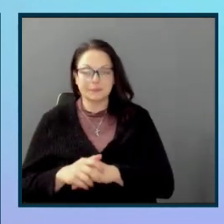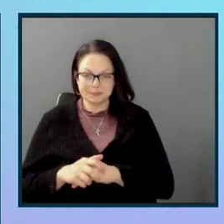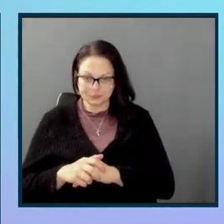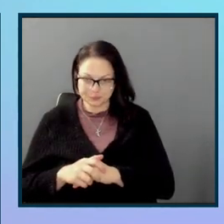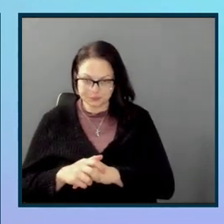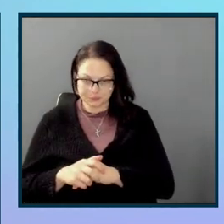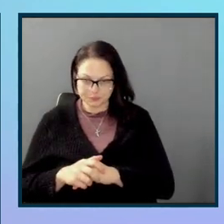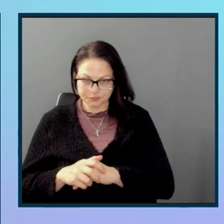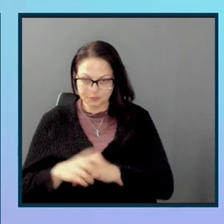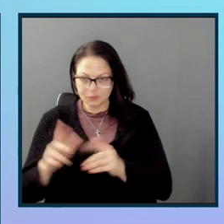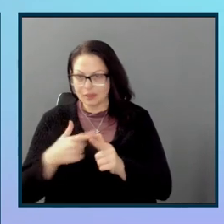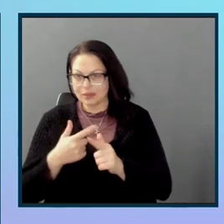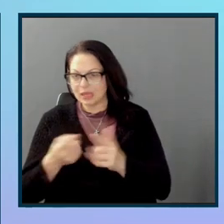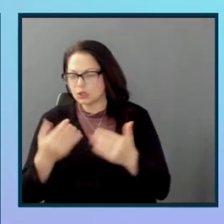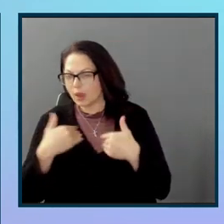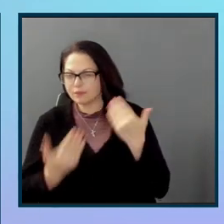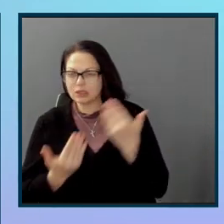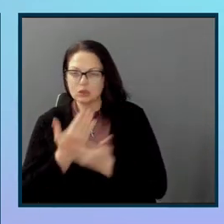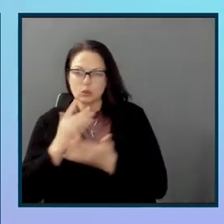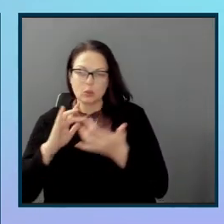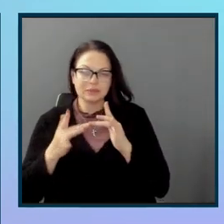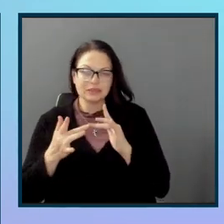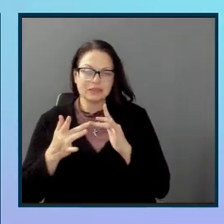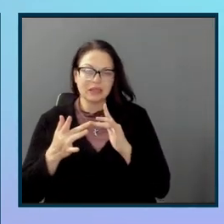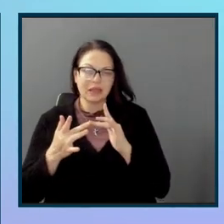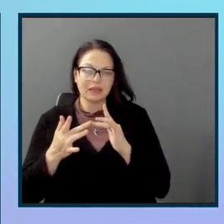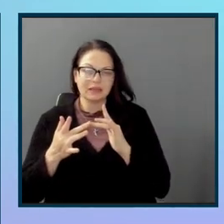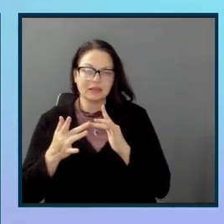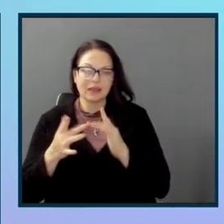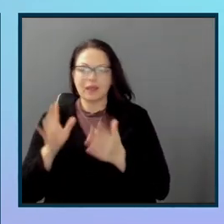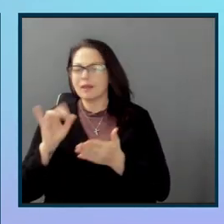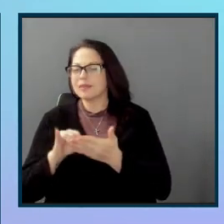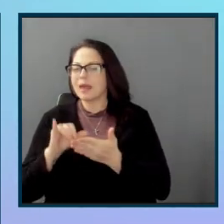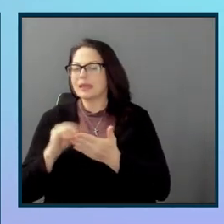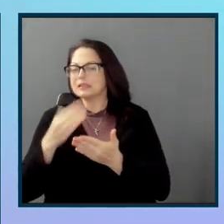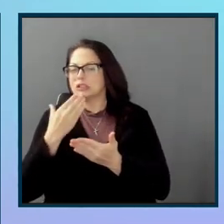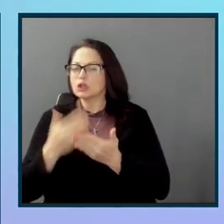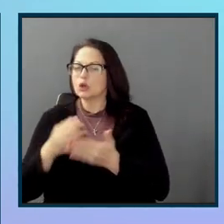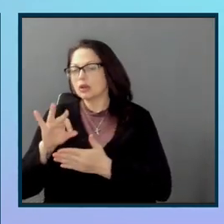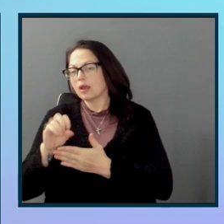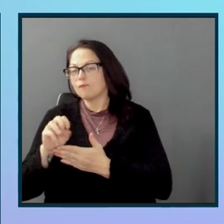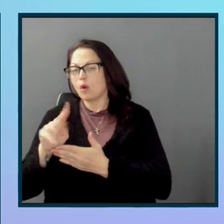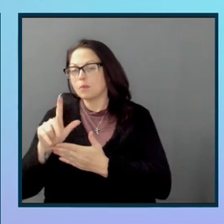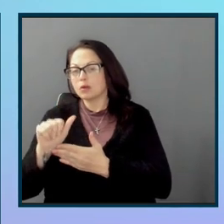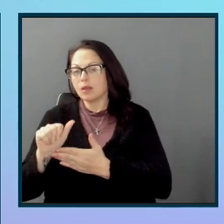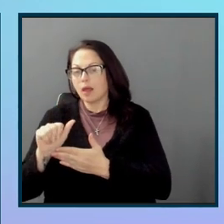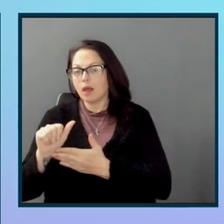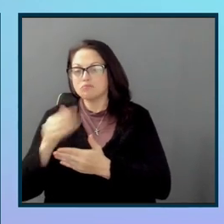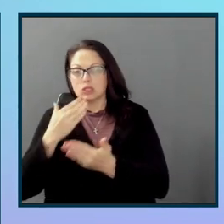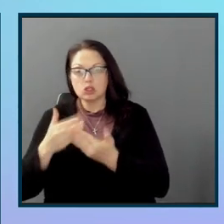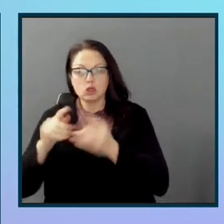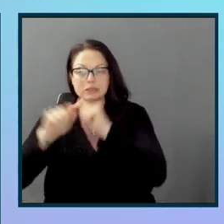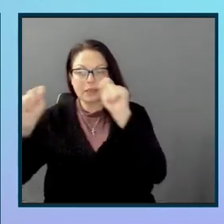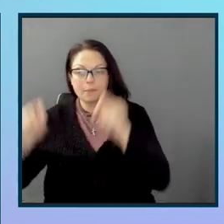you have the new website that is incredibly formulaic, built to a template,